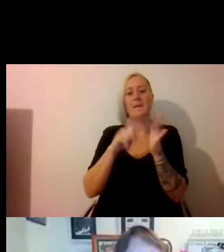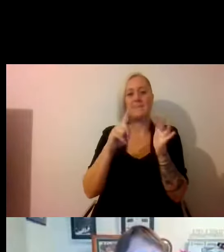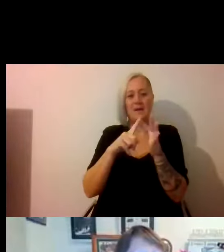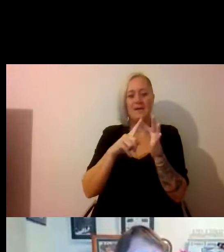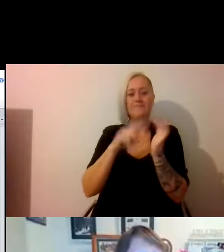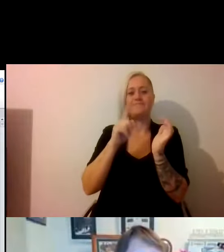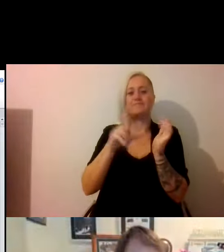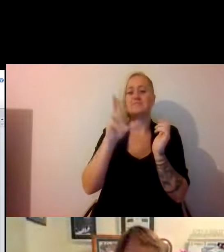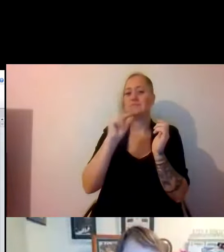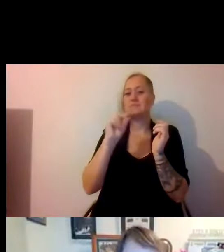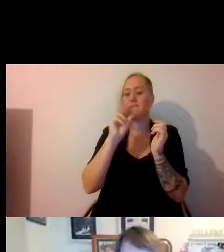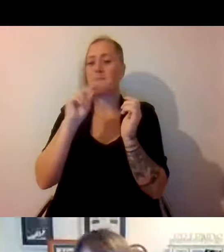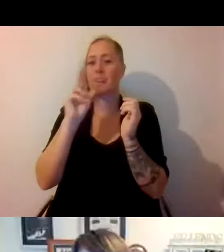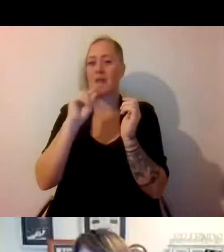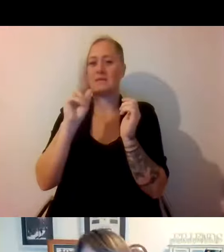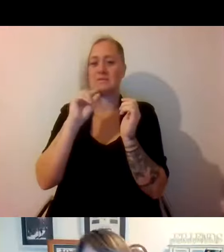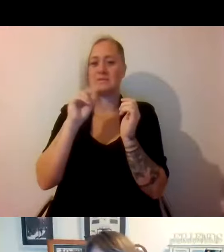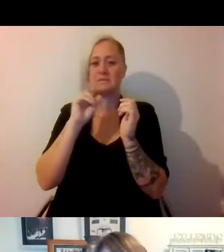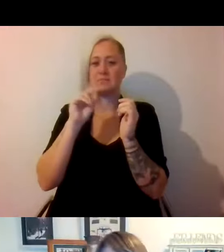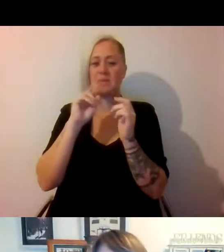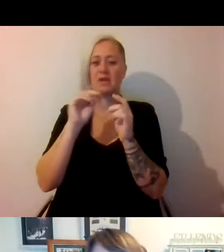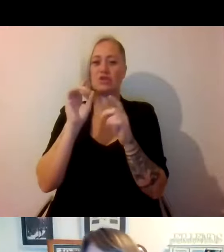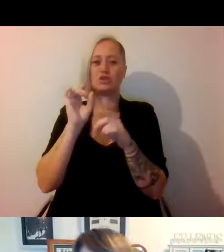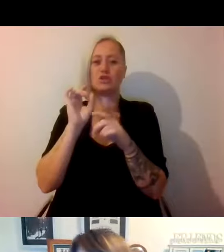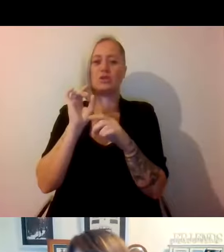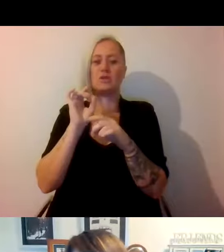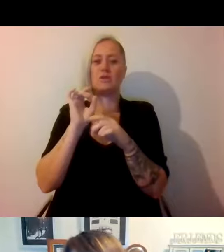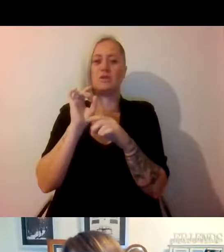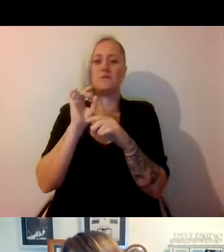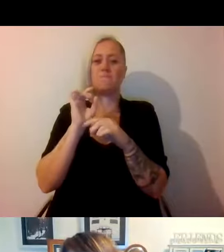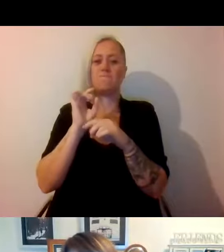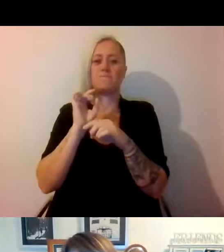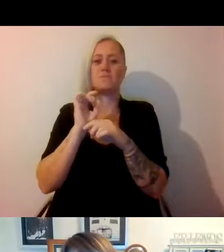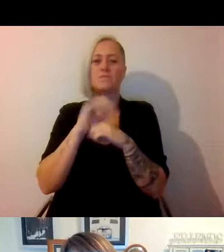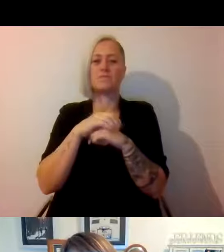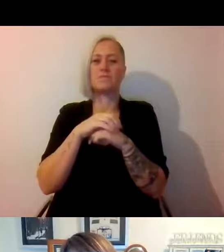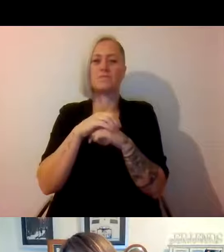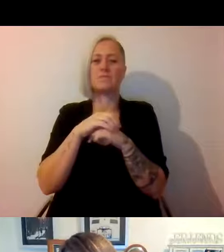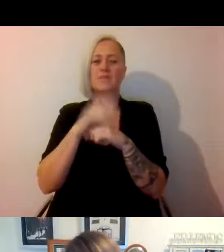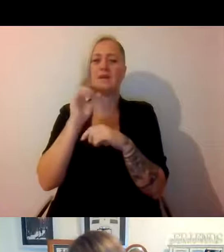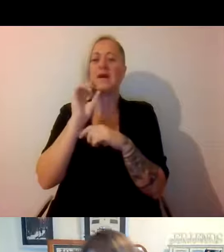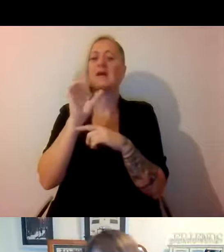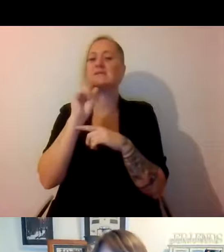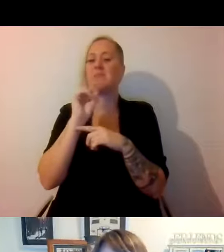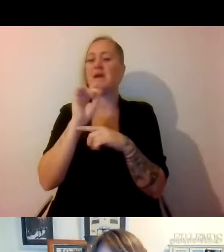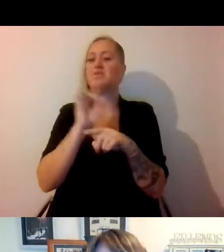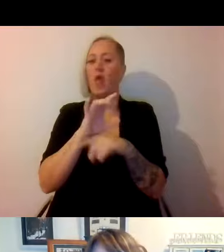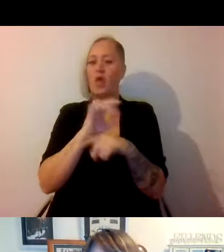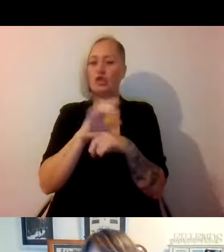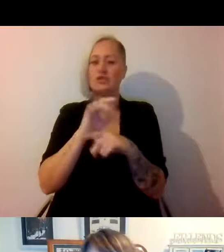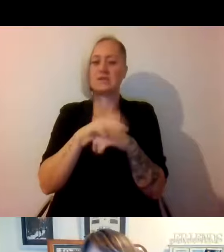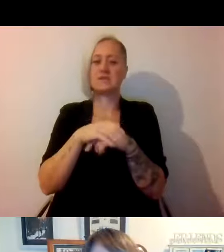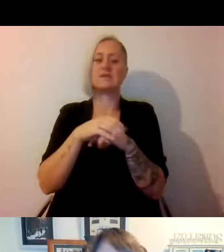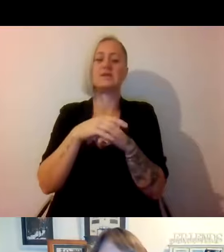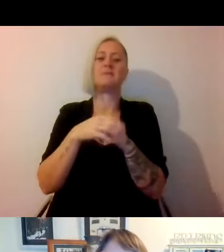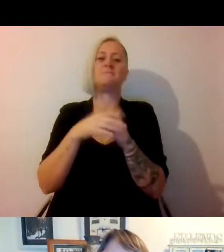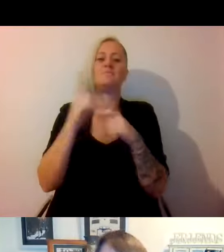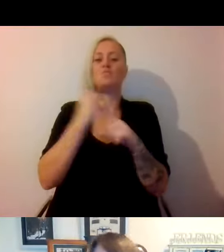barriers. So her main areas of interest include use of keyword signing, alternative or augmentative